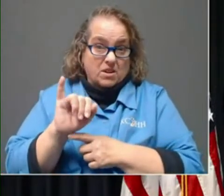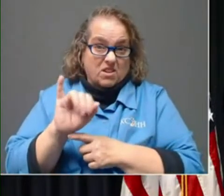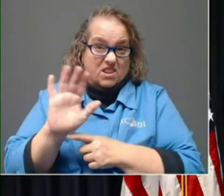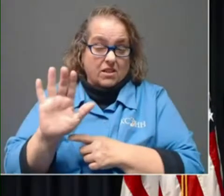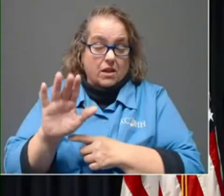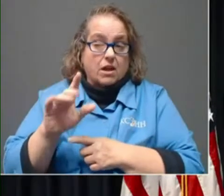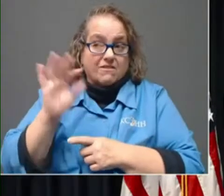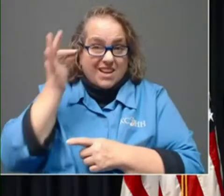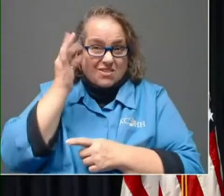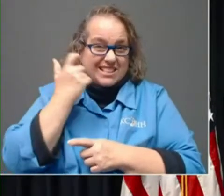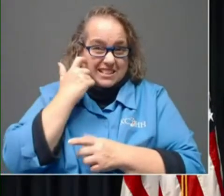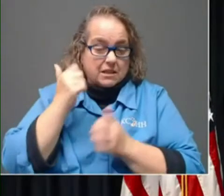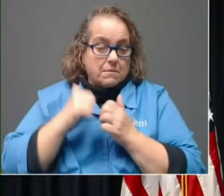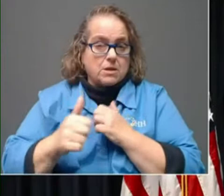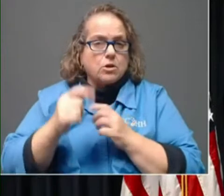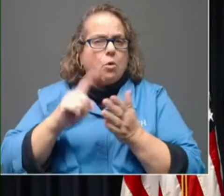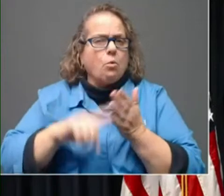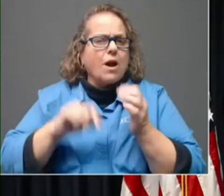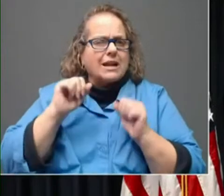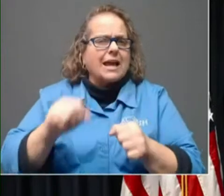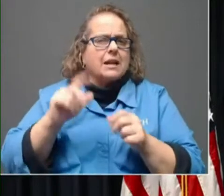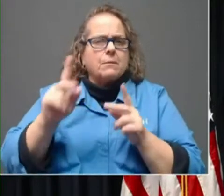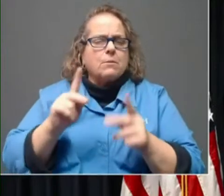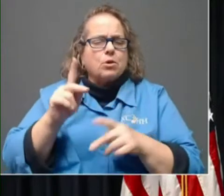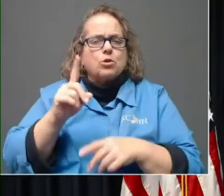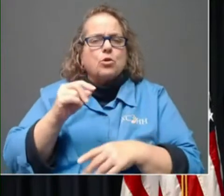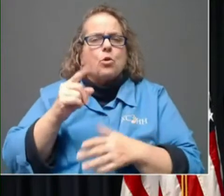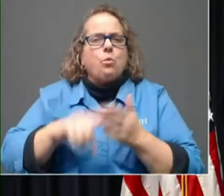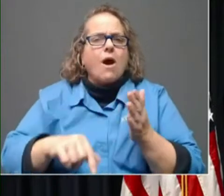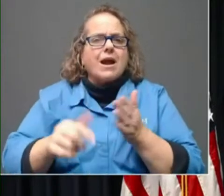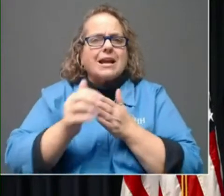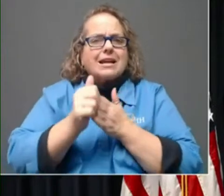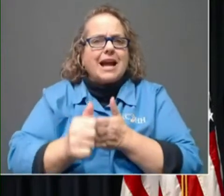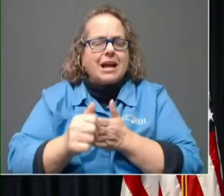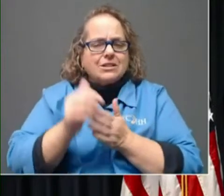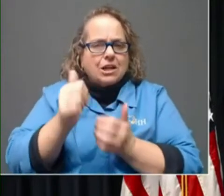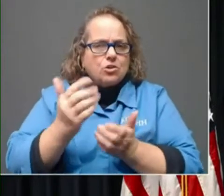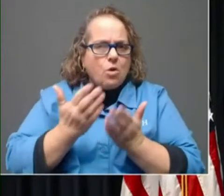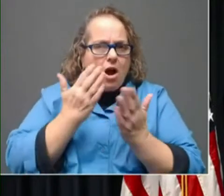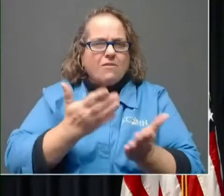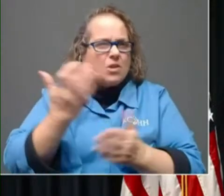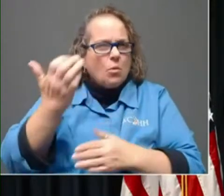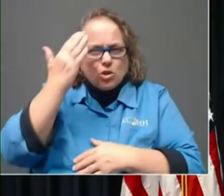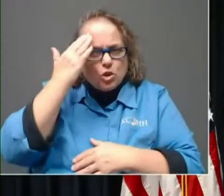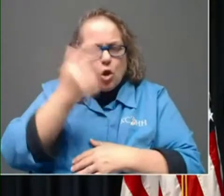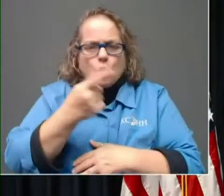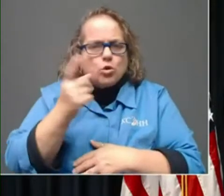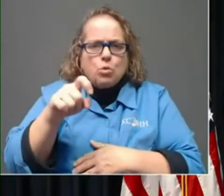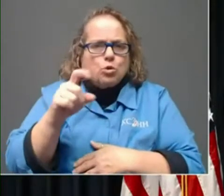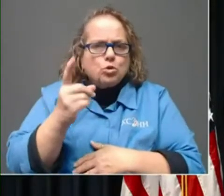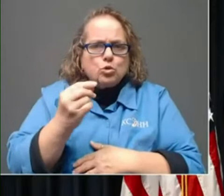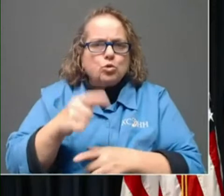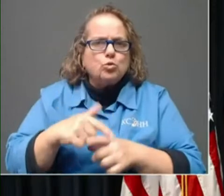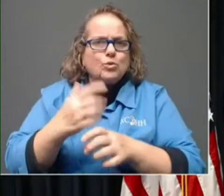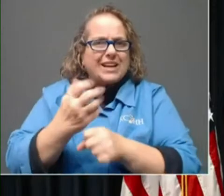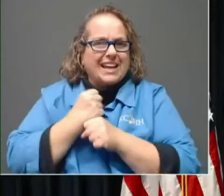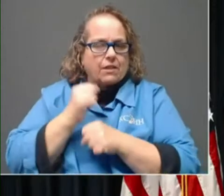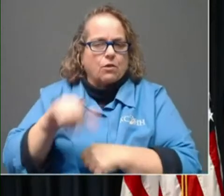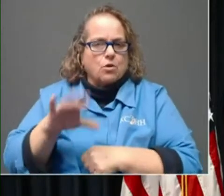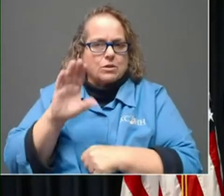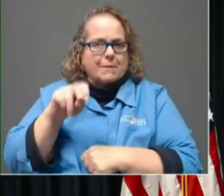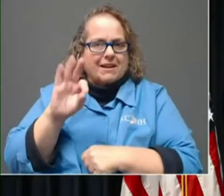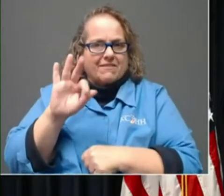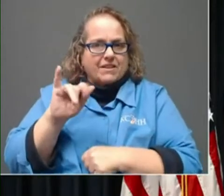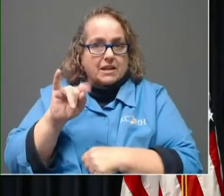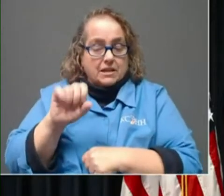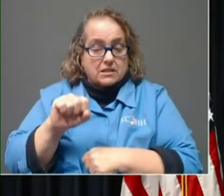or what guidance would you offer them? They want to know what they're supposed to do to receive those benefits. Ms. Cubbage gave kind of